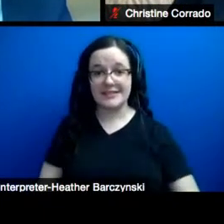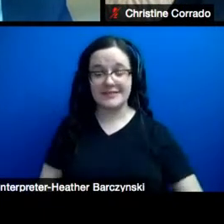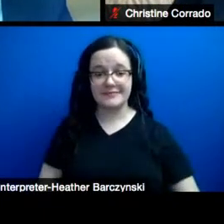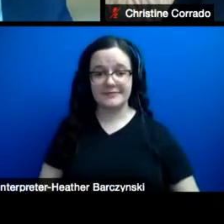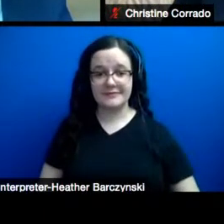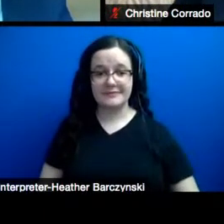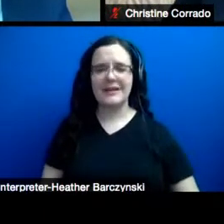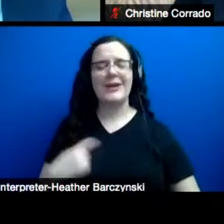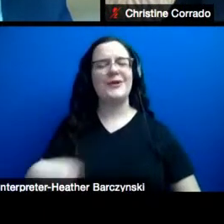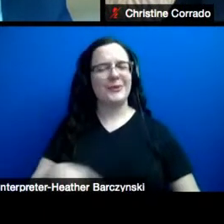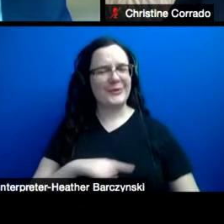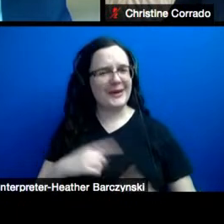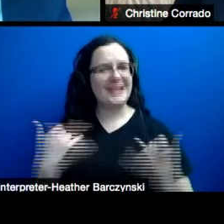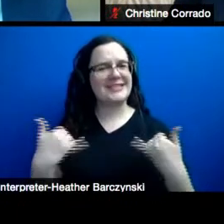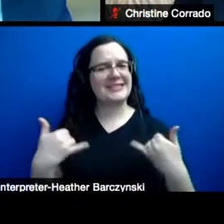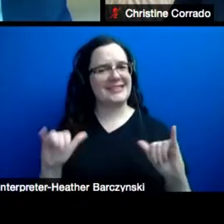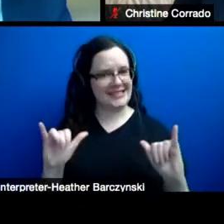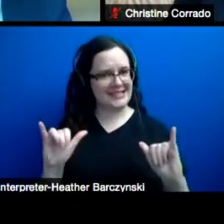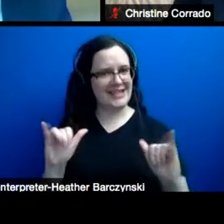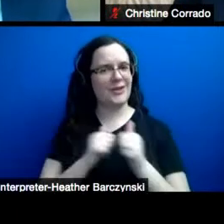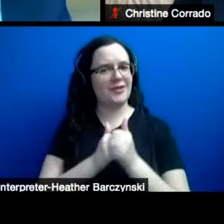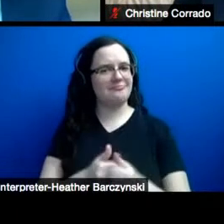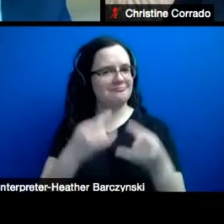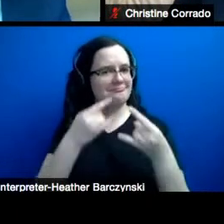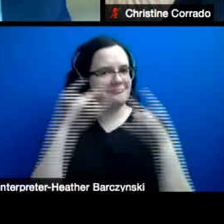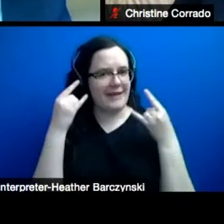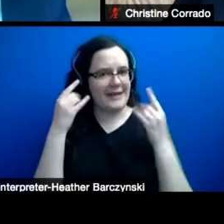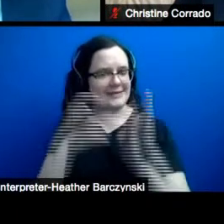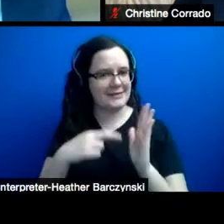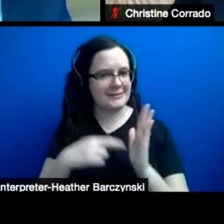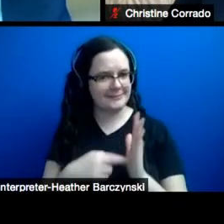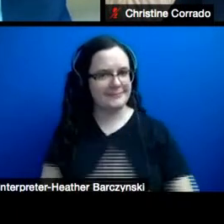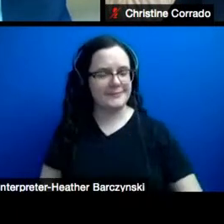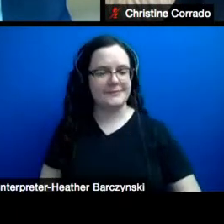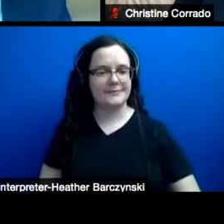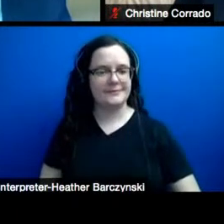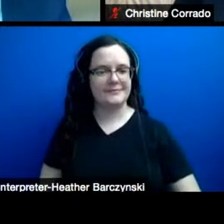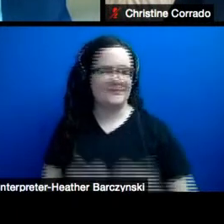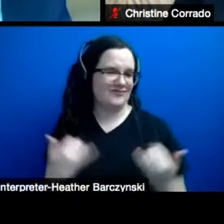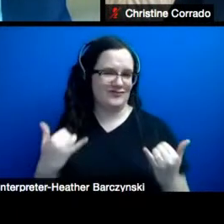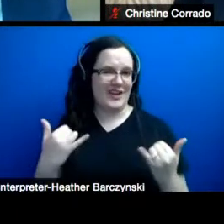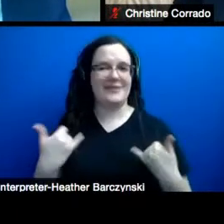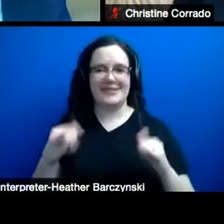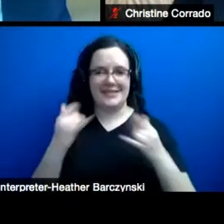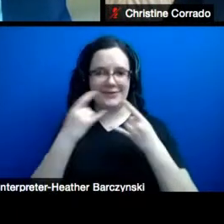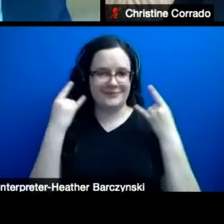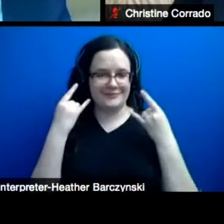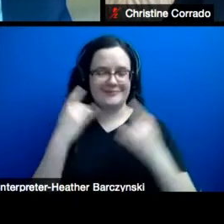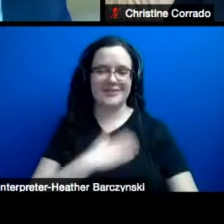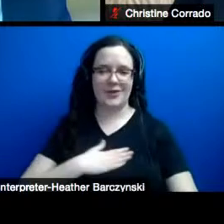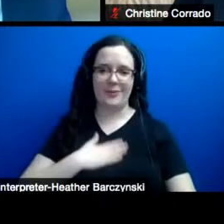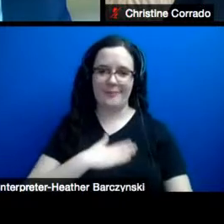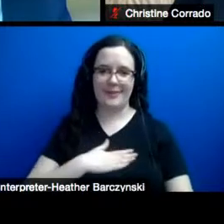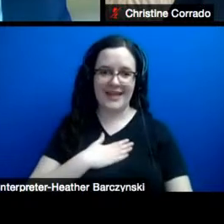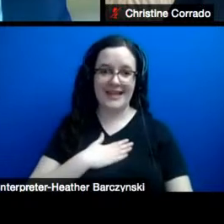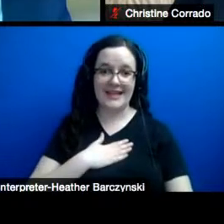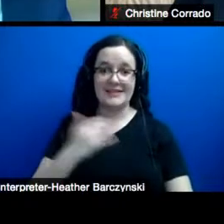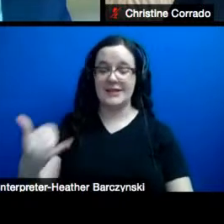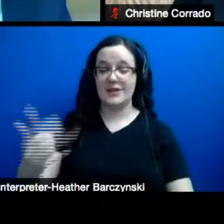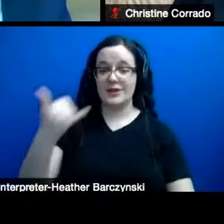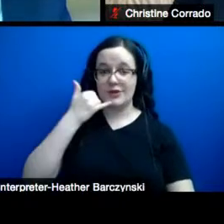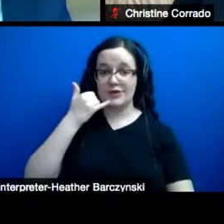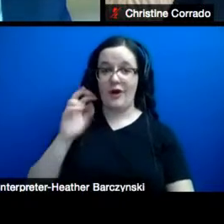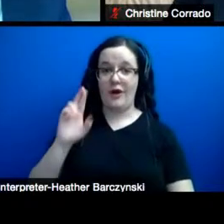We are still observing masking protocol and at this point, so please do call the Recreation